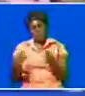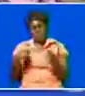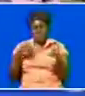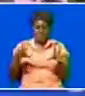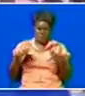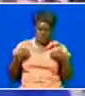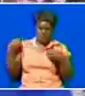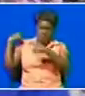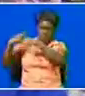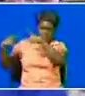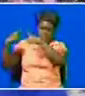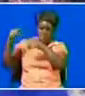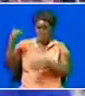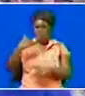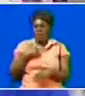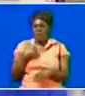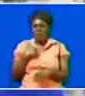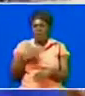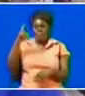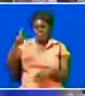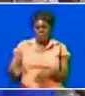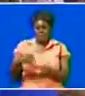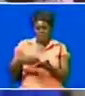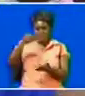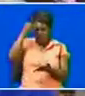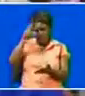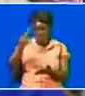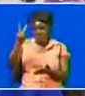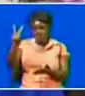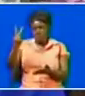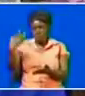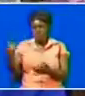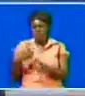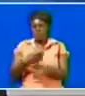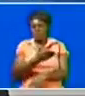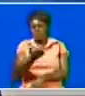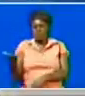full of experience. We have to learn some one or two things from them.